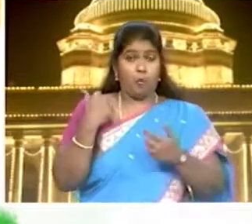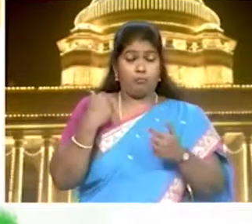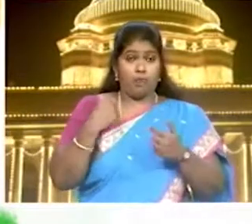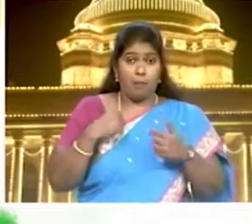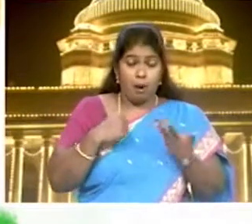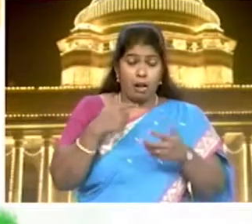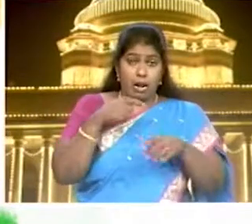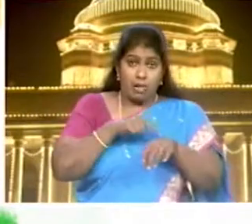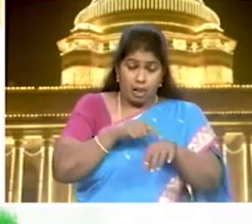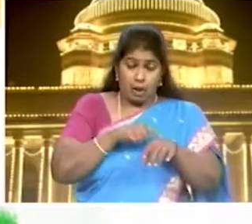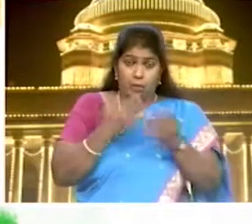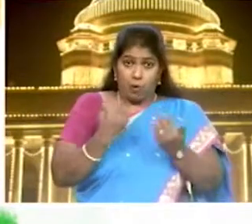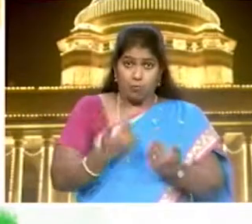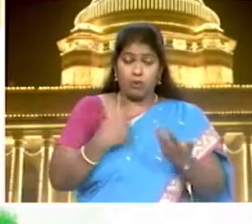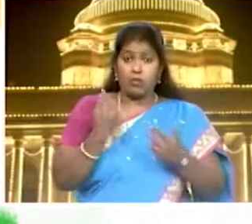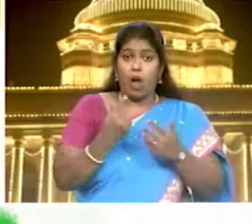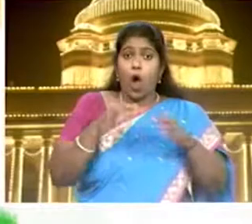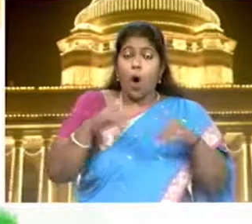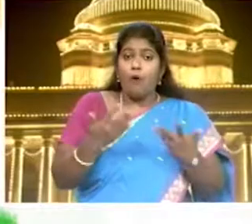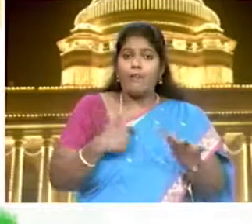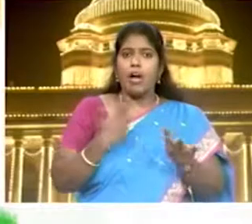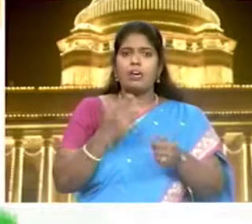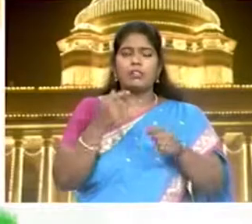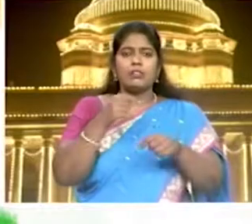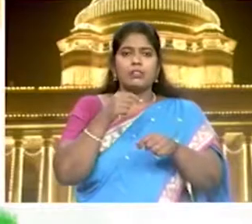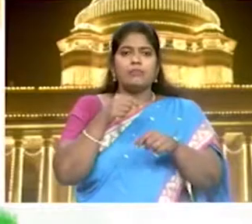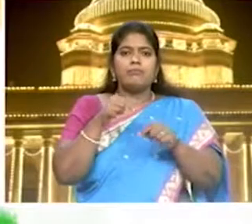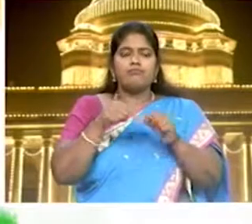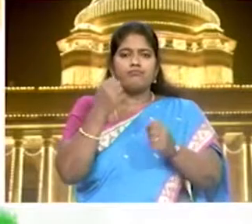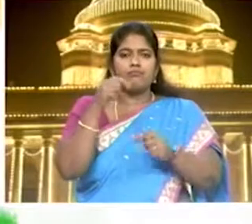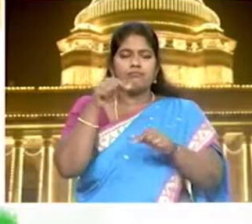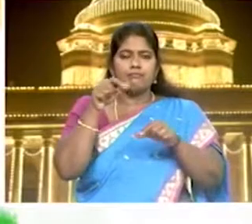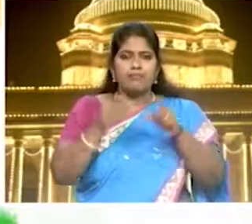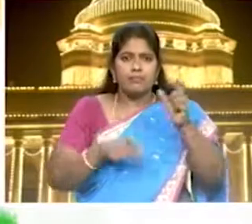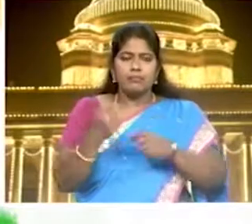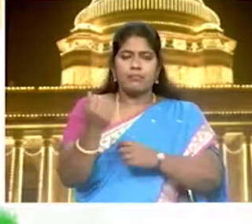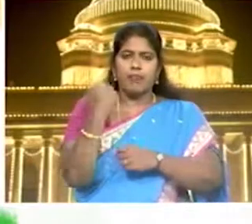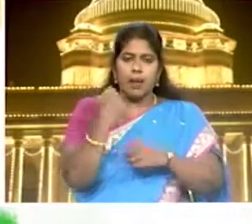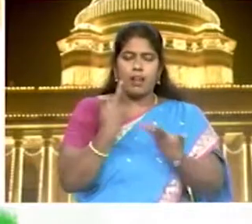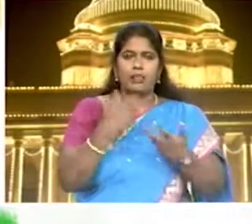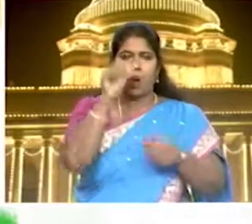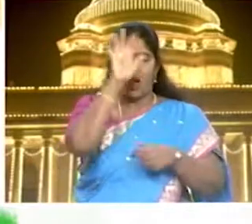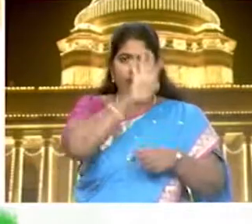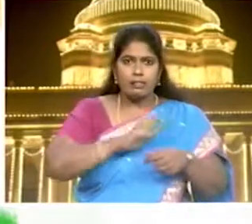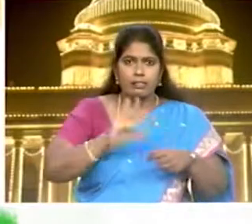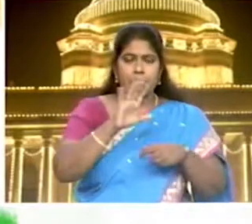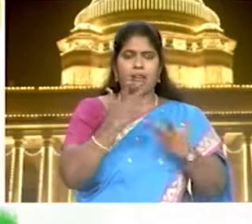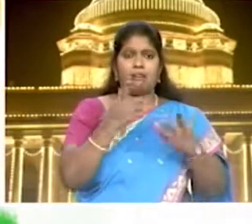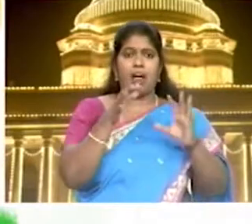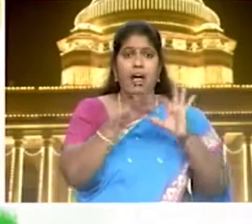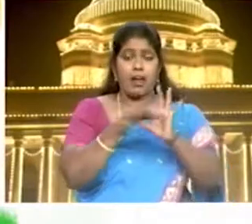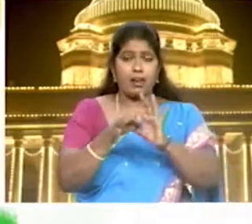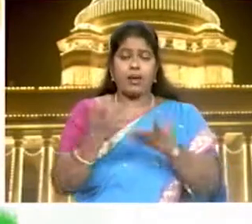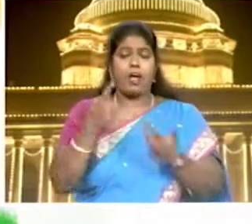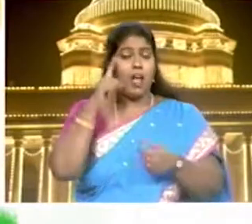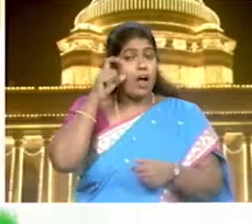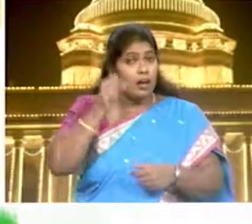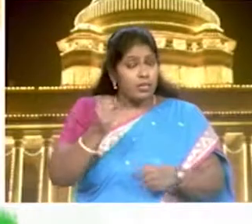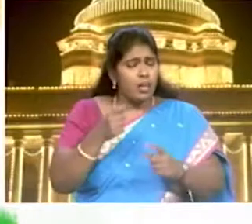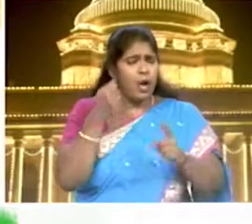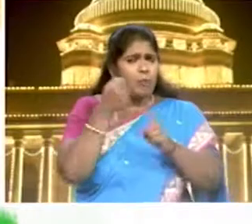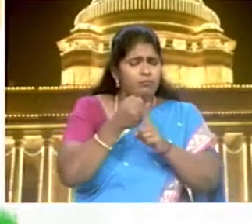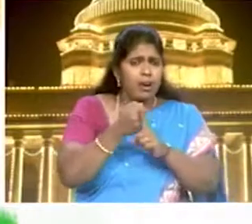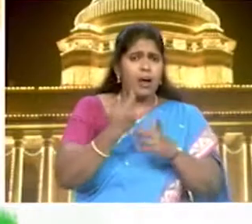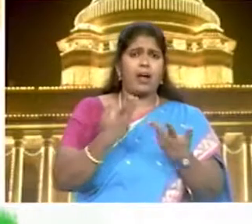it is no wonder our democracy has Indian characteristics. Gandhiji advocated decentralization